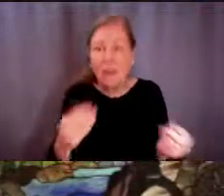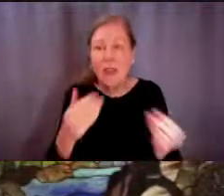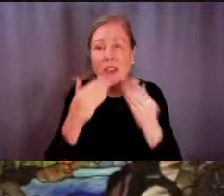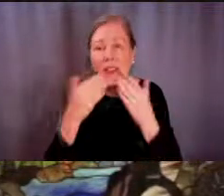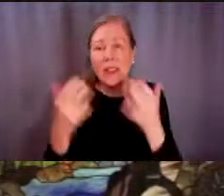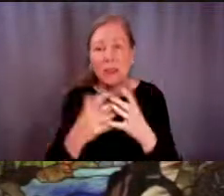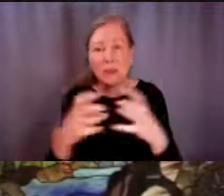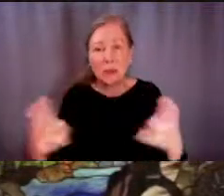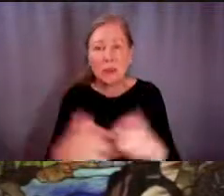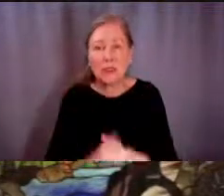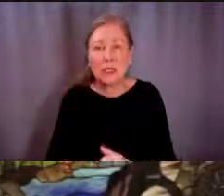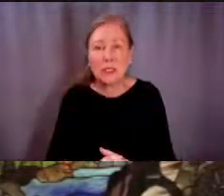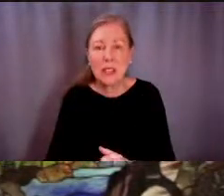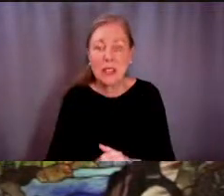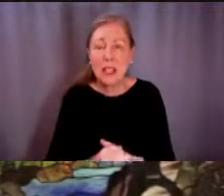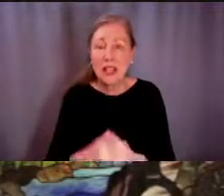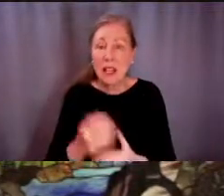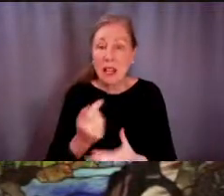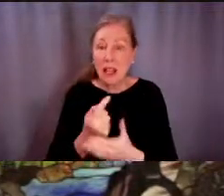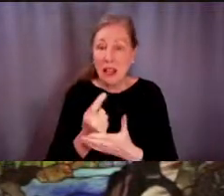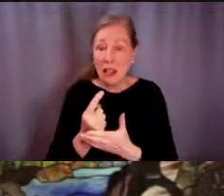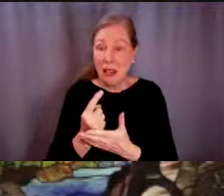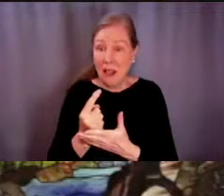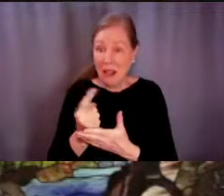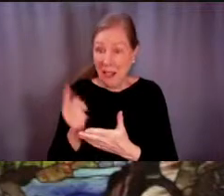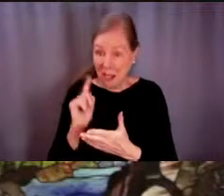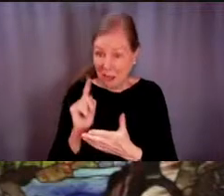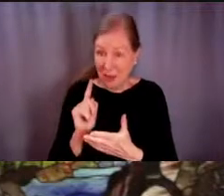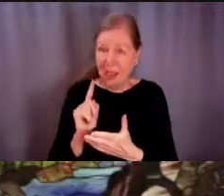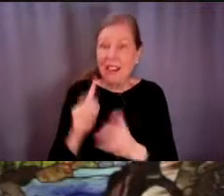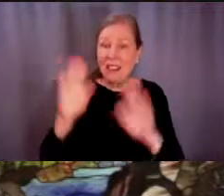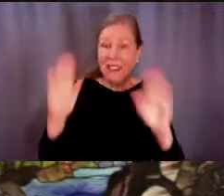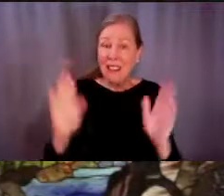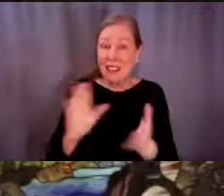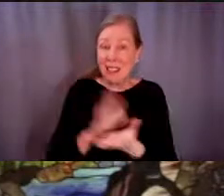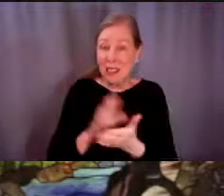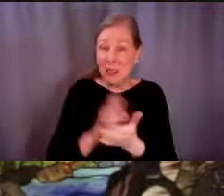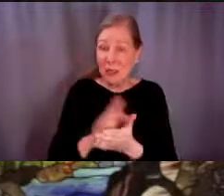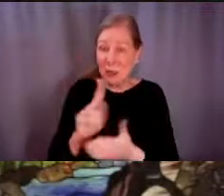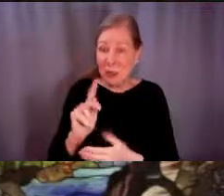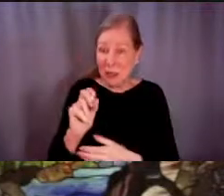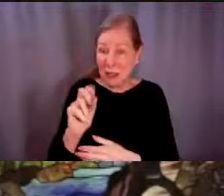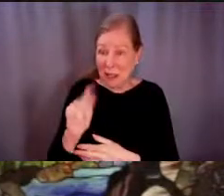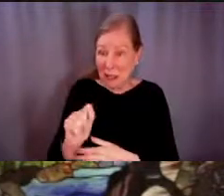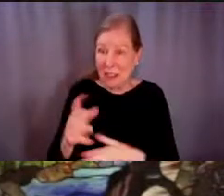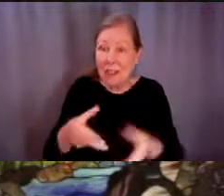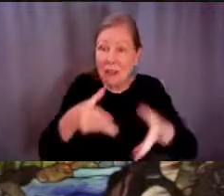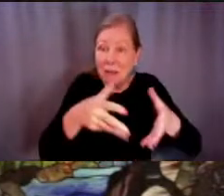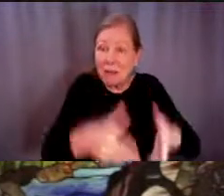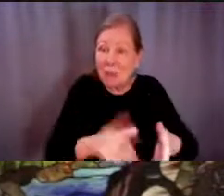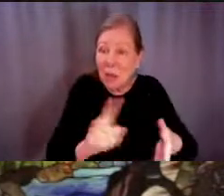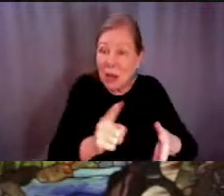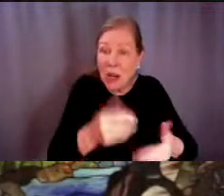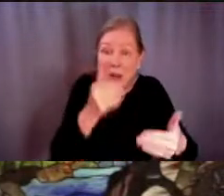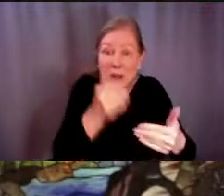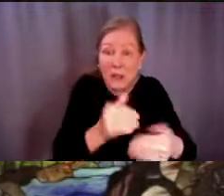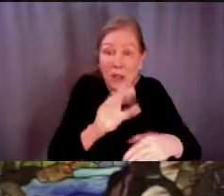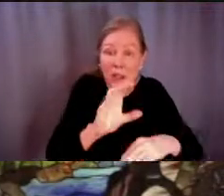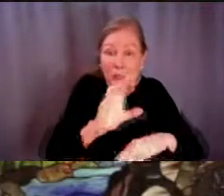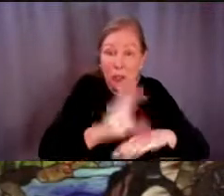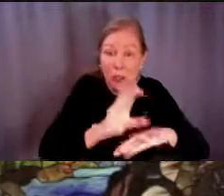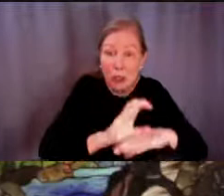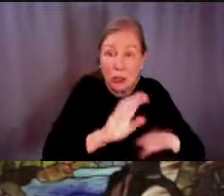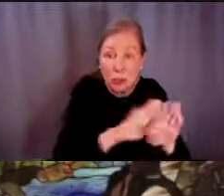Last Sunday, the February Sunday School kits were put on the porch for pickup at your convenience. There are a few kits left if you have not gotten